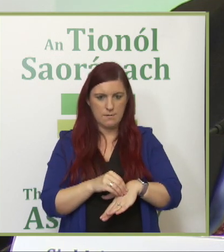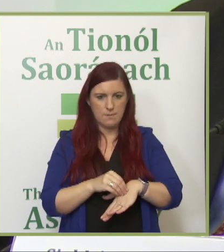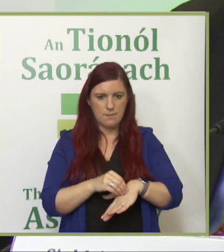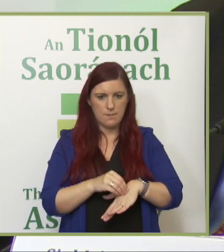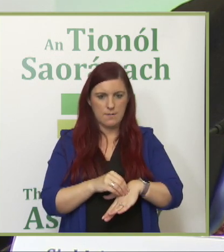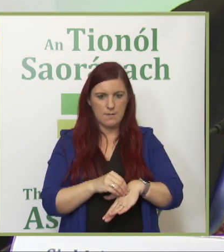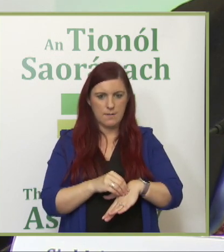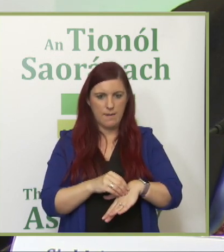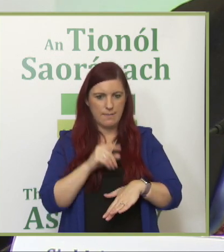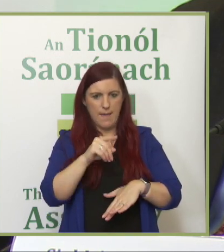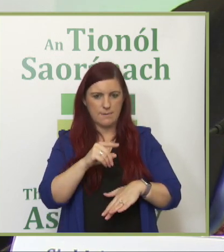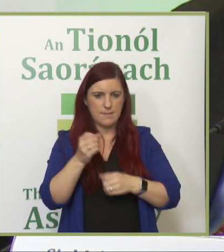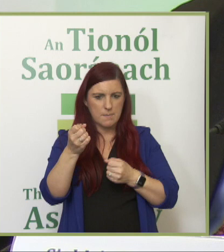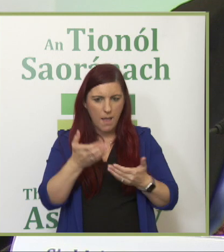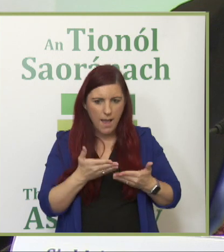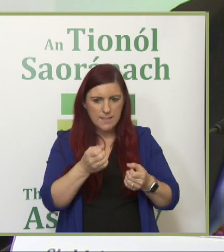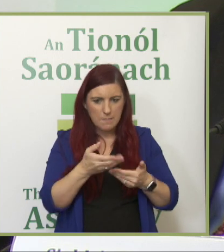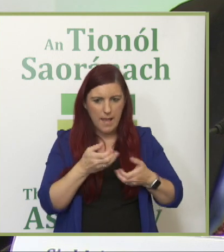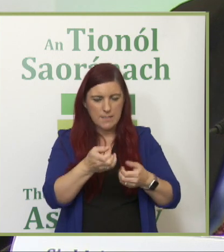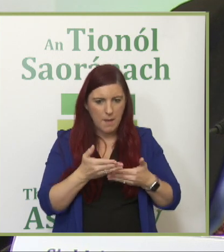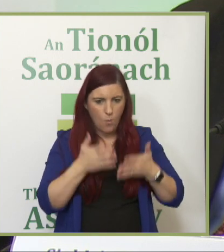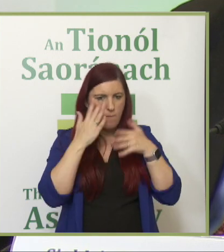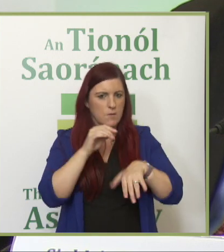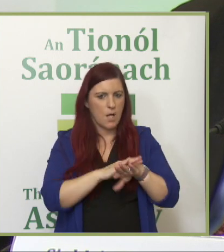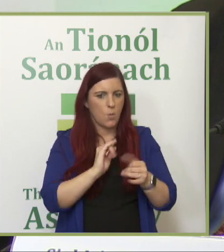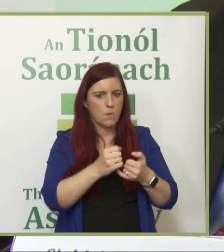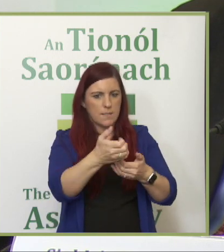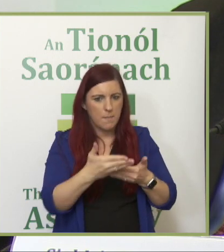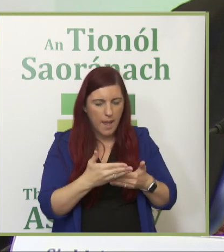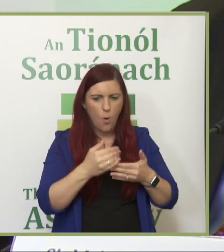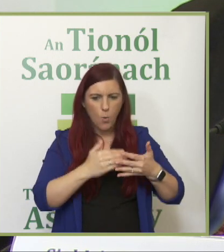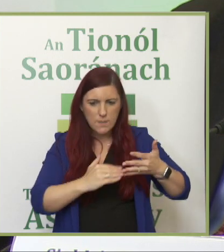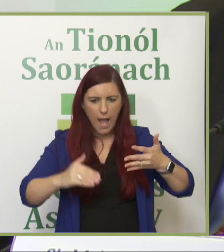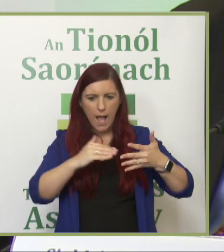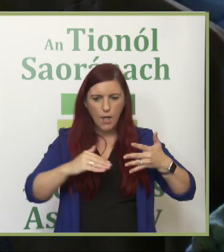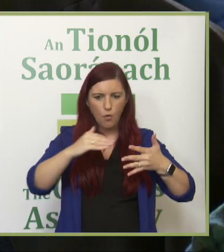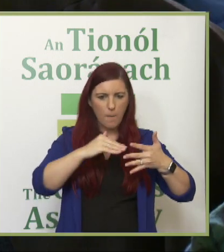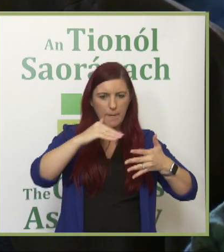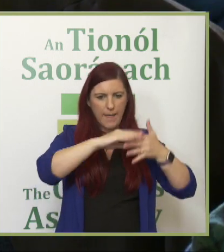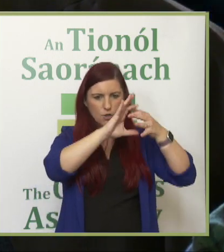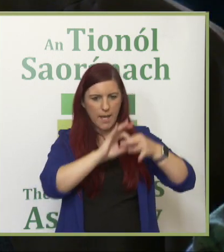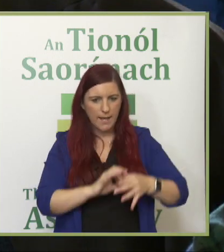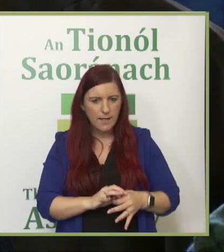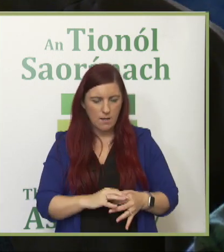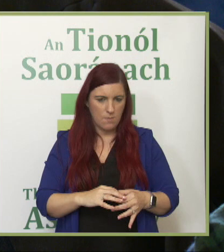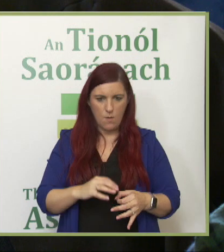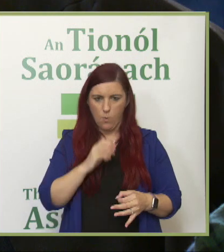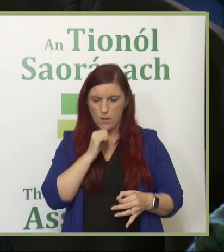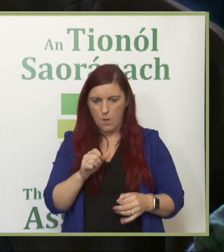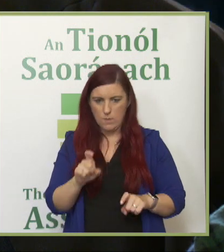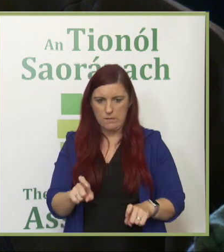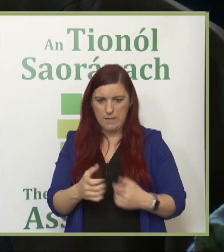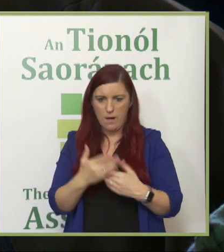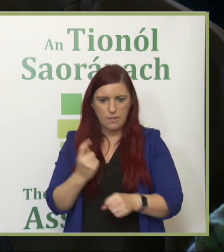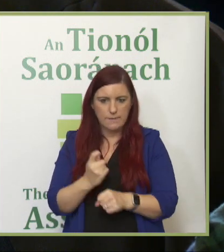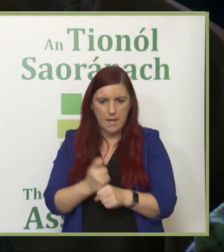end. So it's all around the supply lines, the people supplying, the people higher up on the chain. So we do not spend a lot